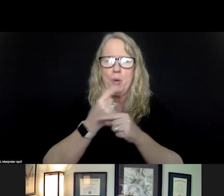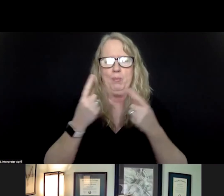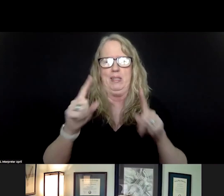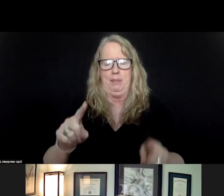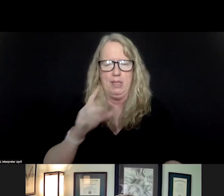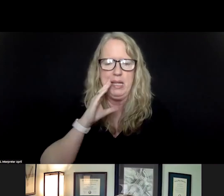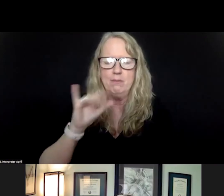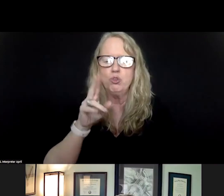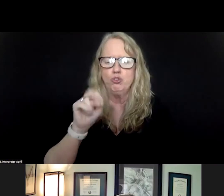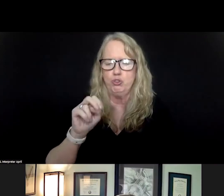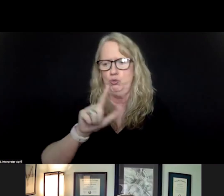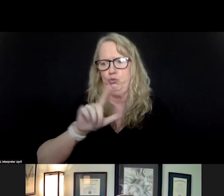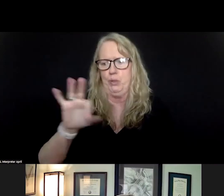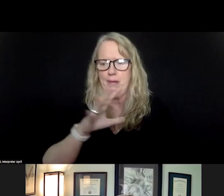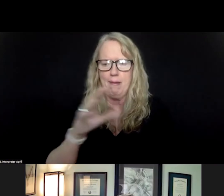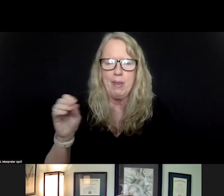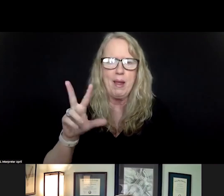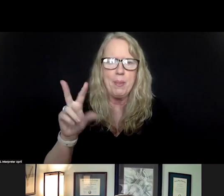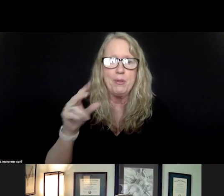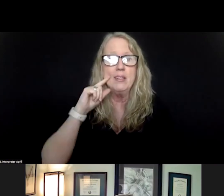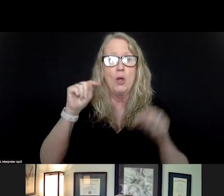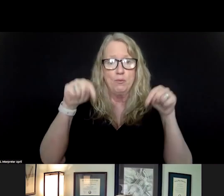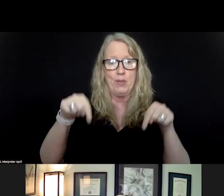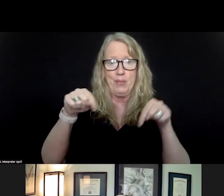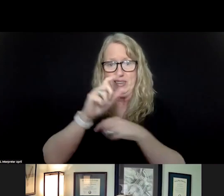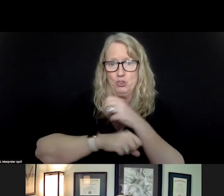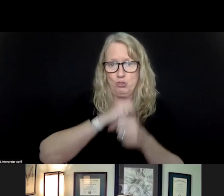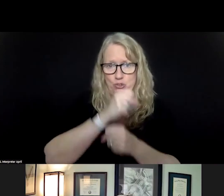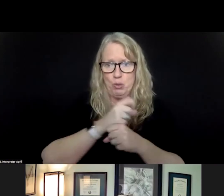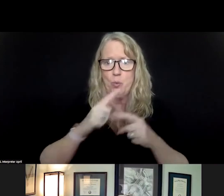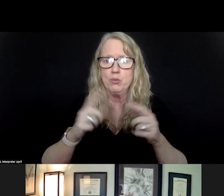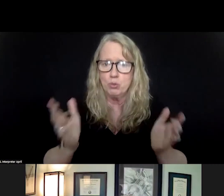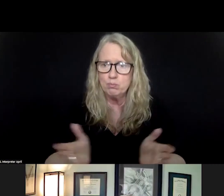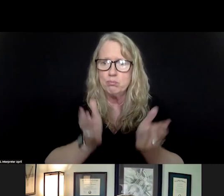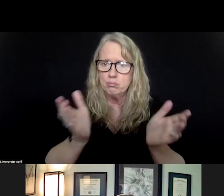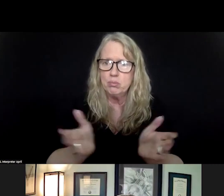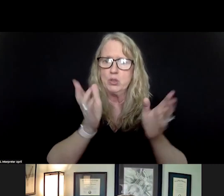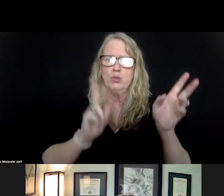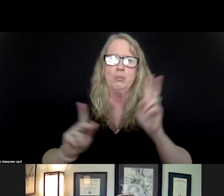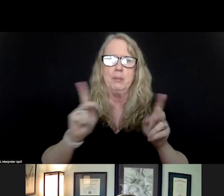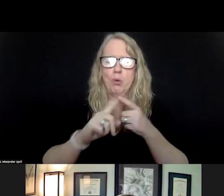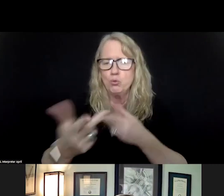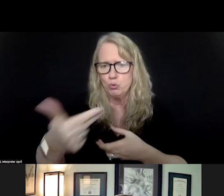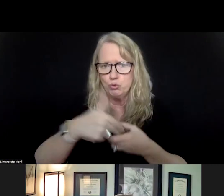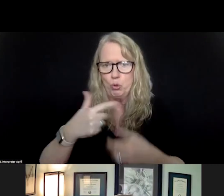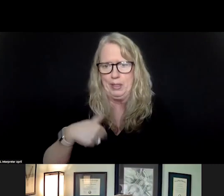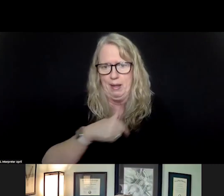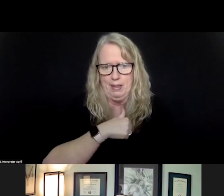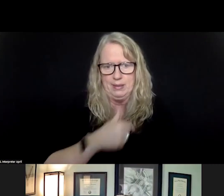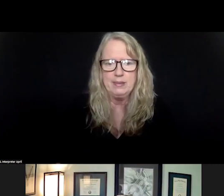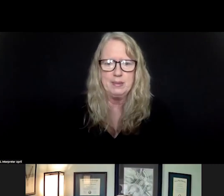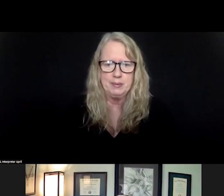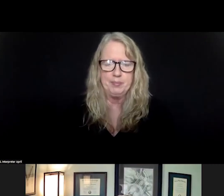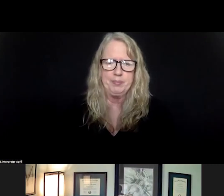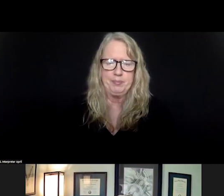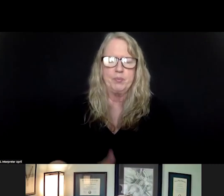June 29th through 30th this year. We encourage folks to join us for that.